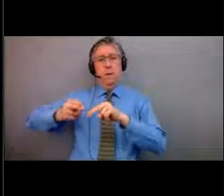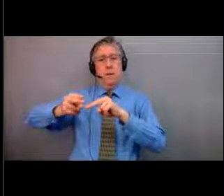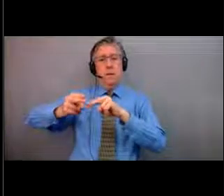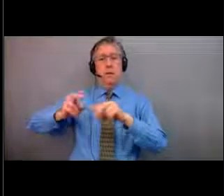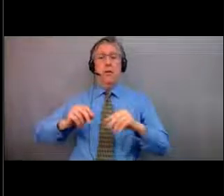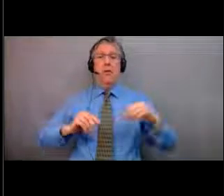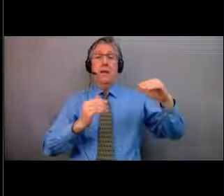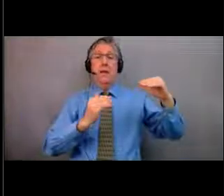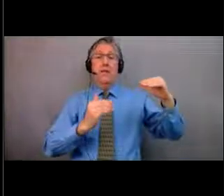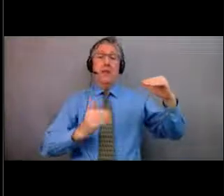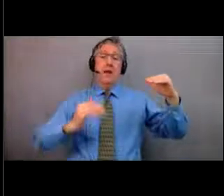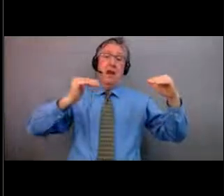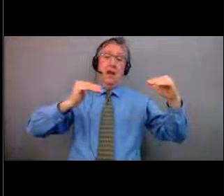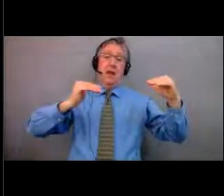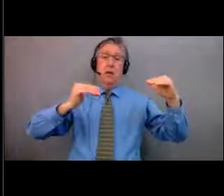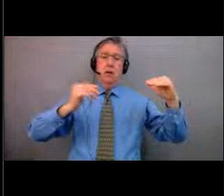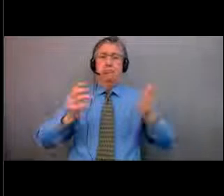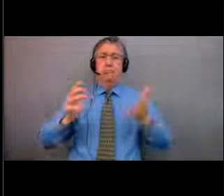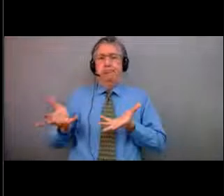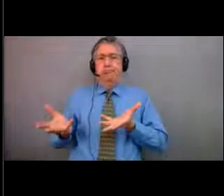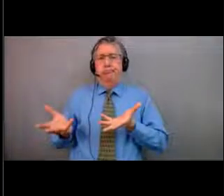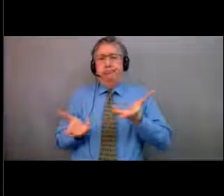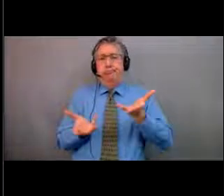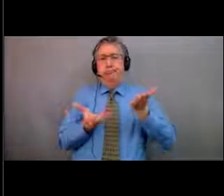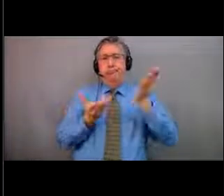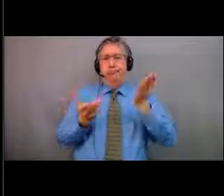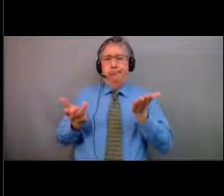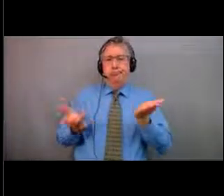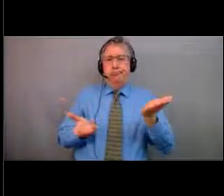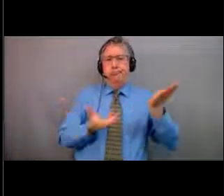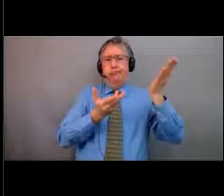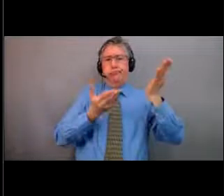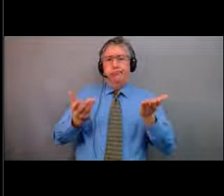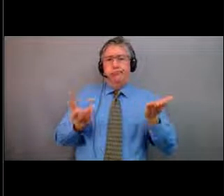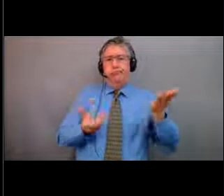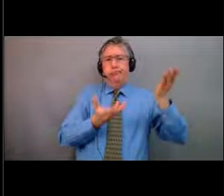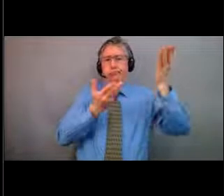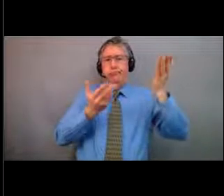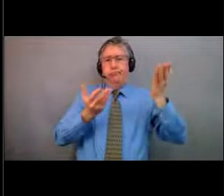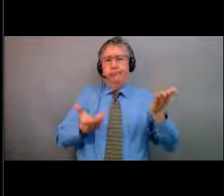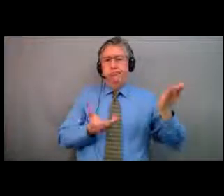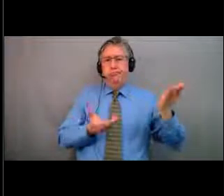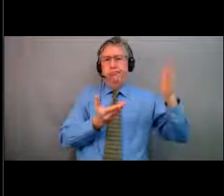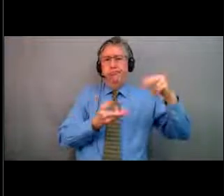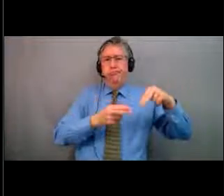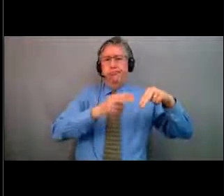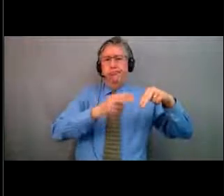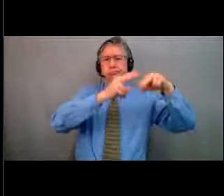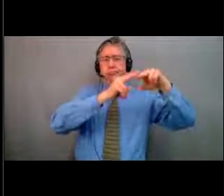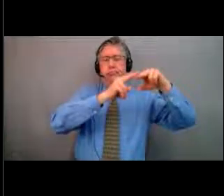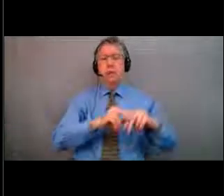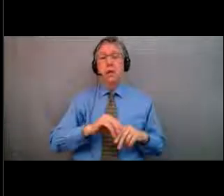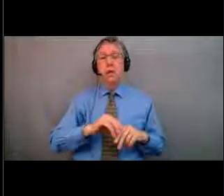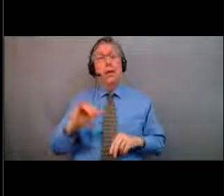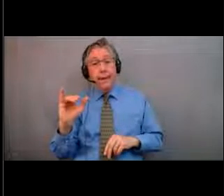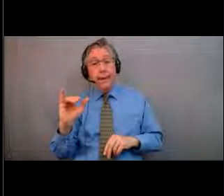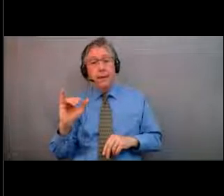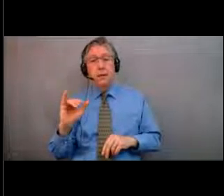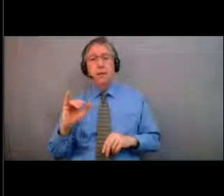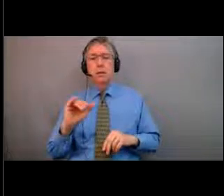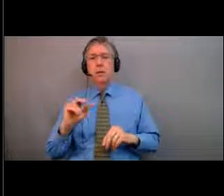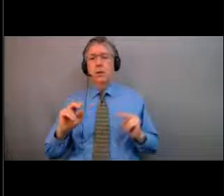being transported and built up within the thermocline and accumulating there, also accumulating in the